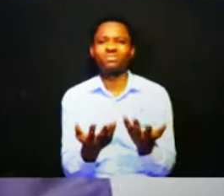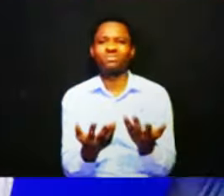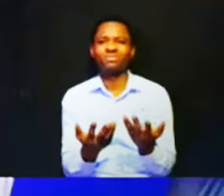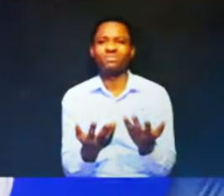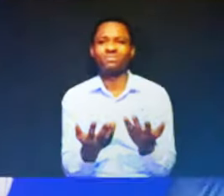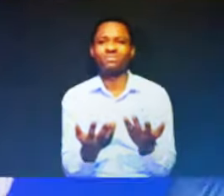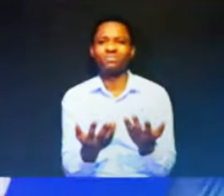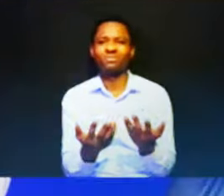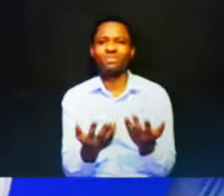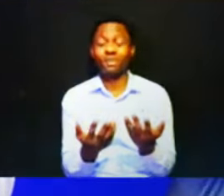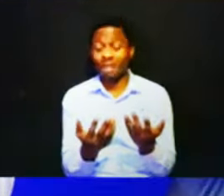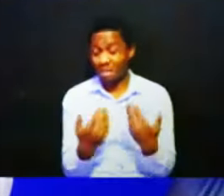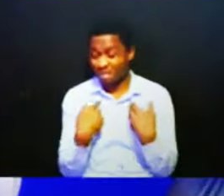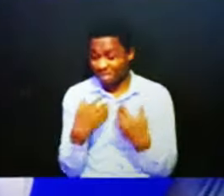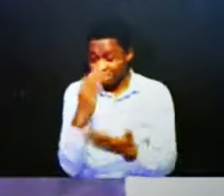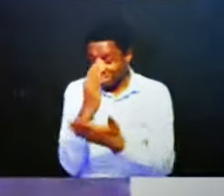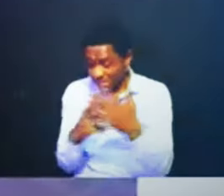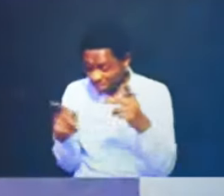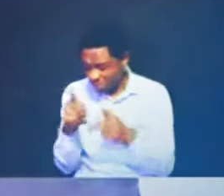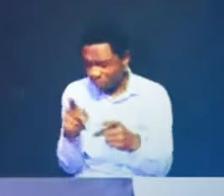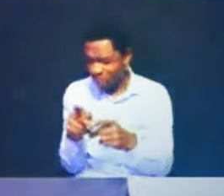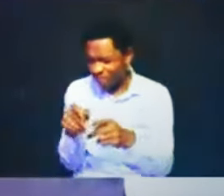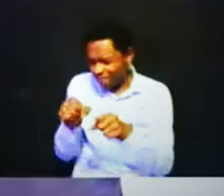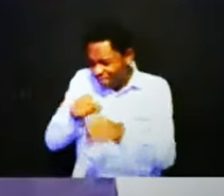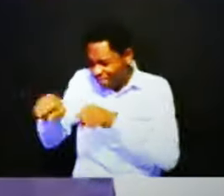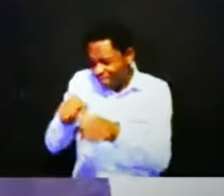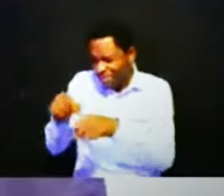People even fight with mosquitoes.